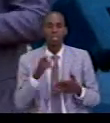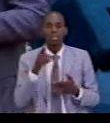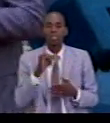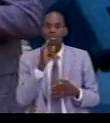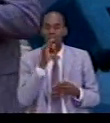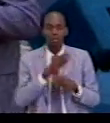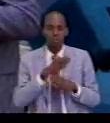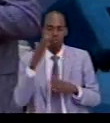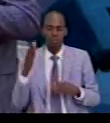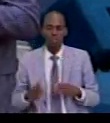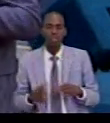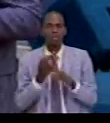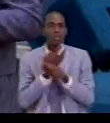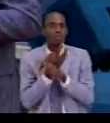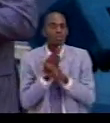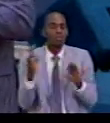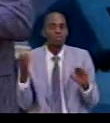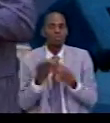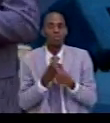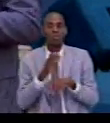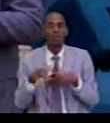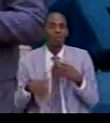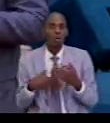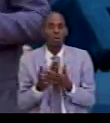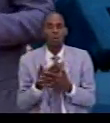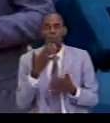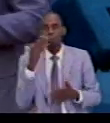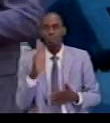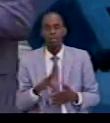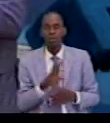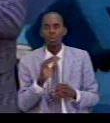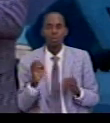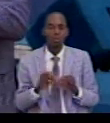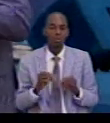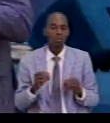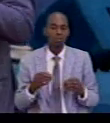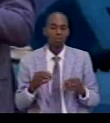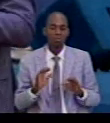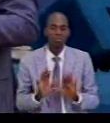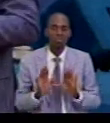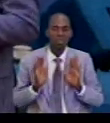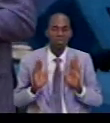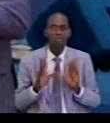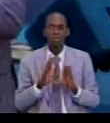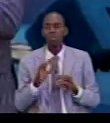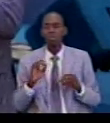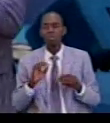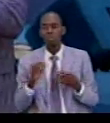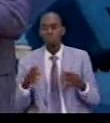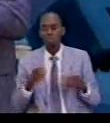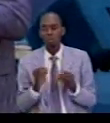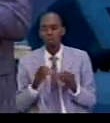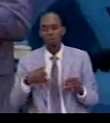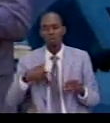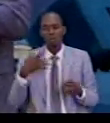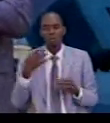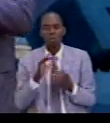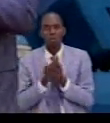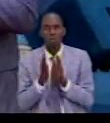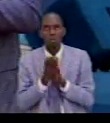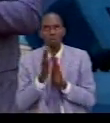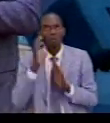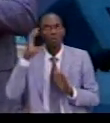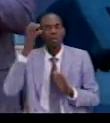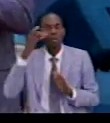free from all those evil thoughts. No more feeling fear, no more feeling of becoming mad. He is totally free now. And